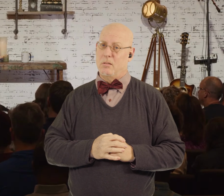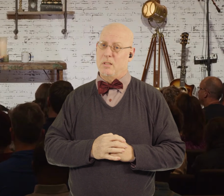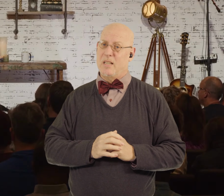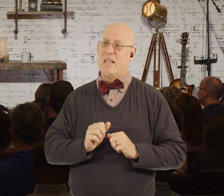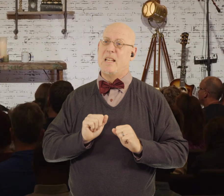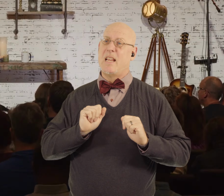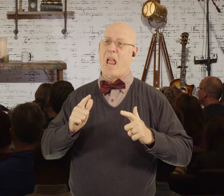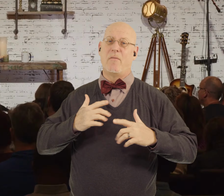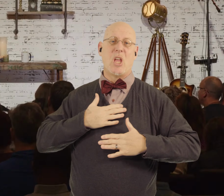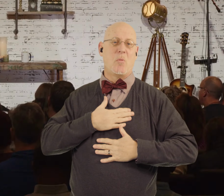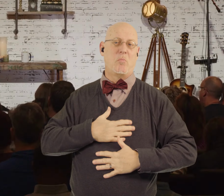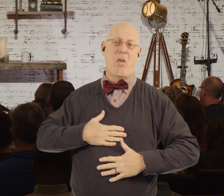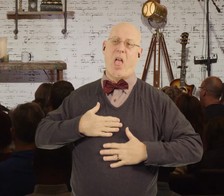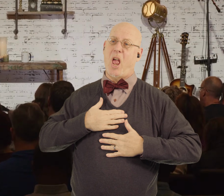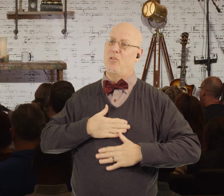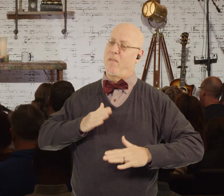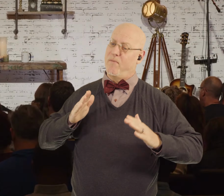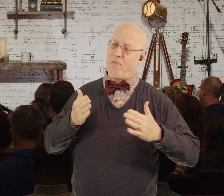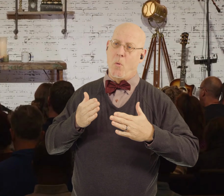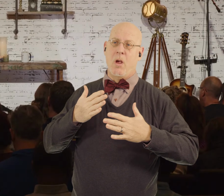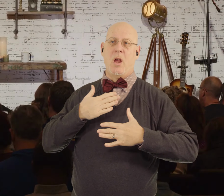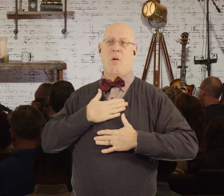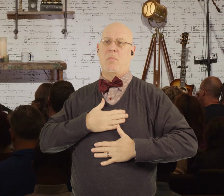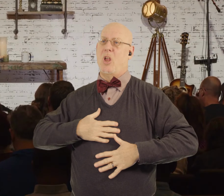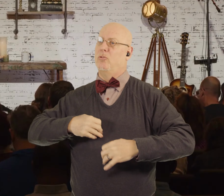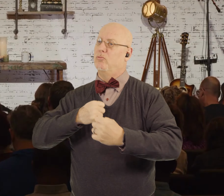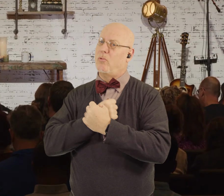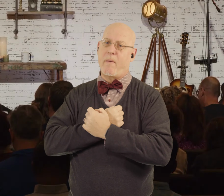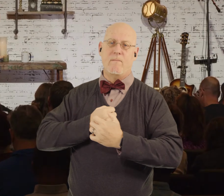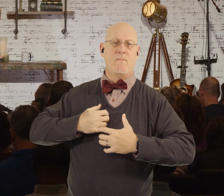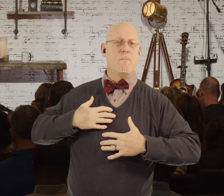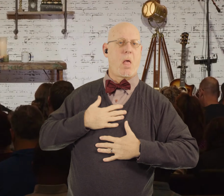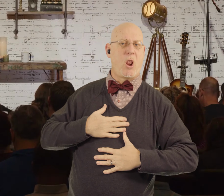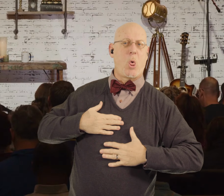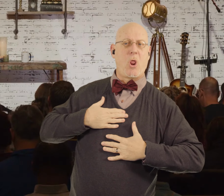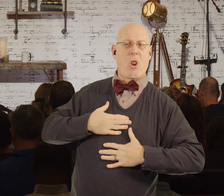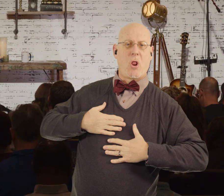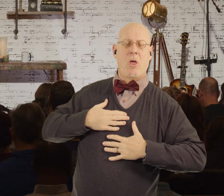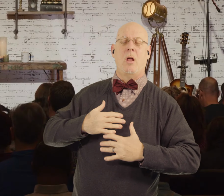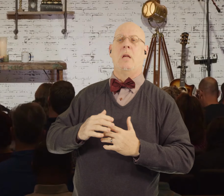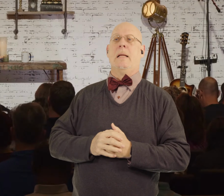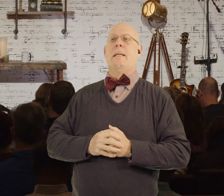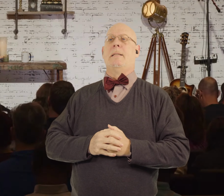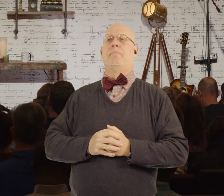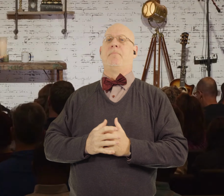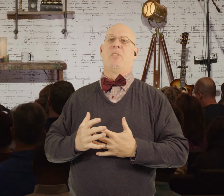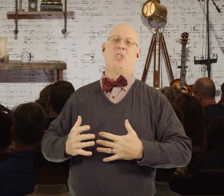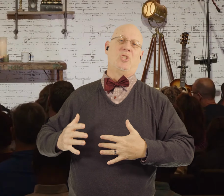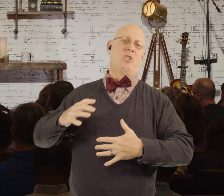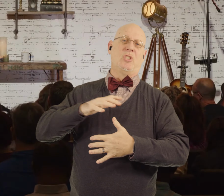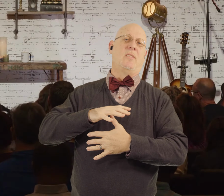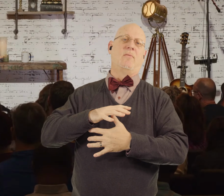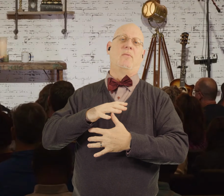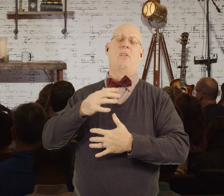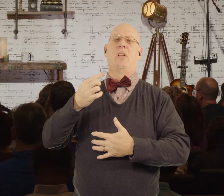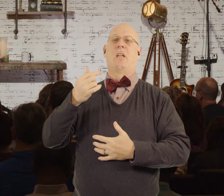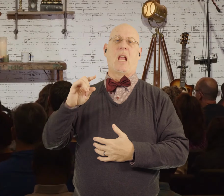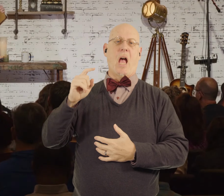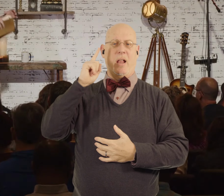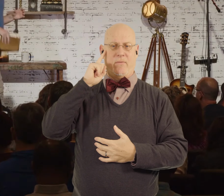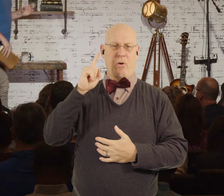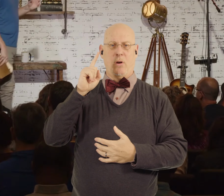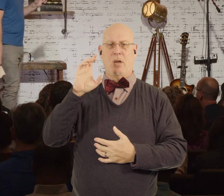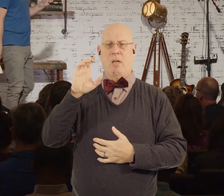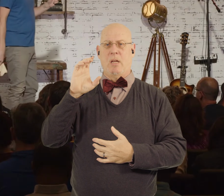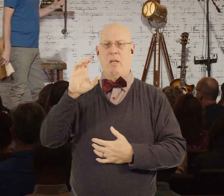us. Everything is pleasure-seeking, pleasure-loving. The chief god